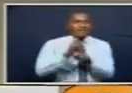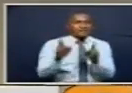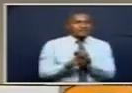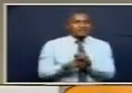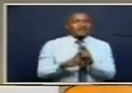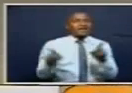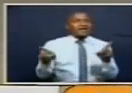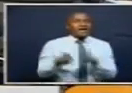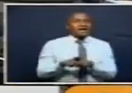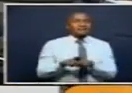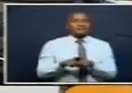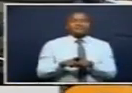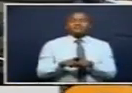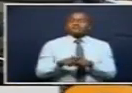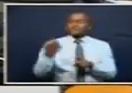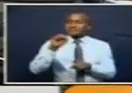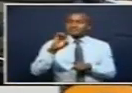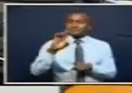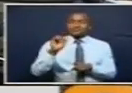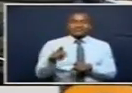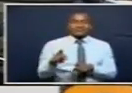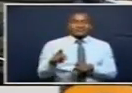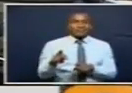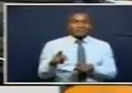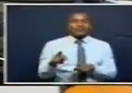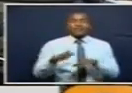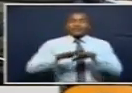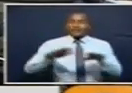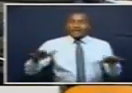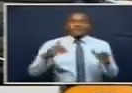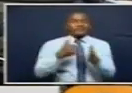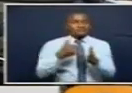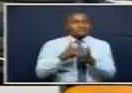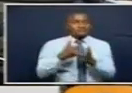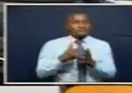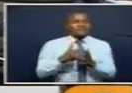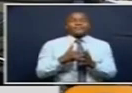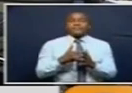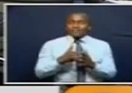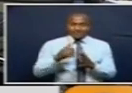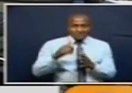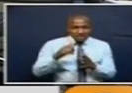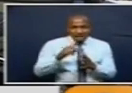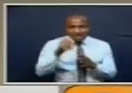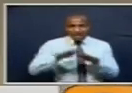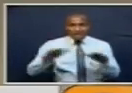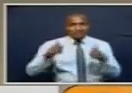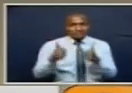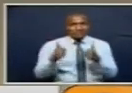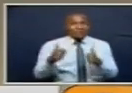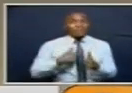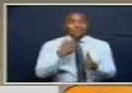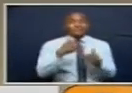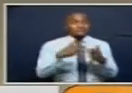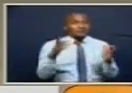it revived an economy? The land on which it stands, dying, including prime property here, I'm not quite sure about that. Let me say it. But I